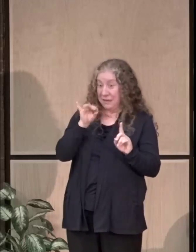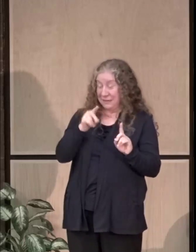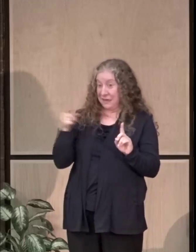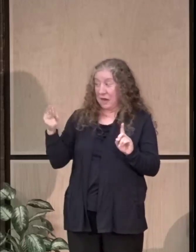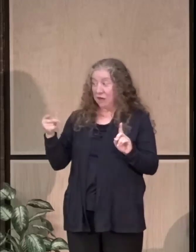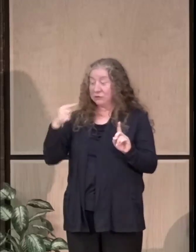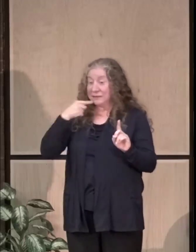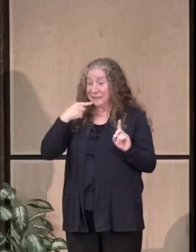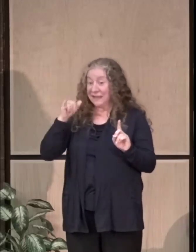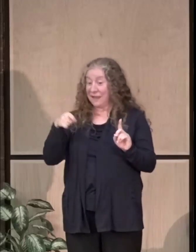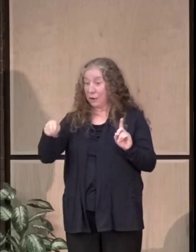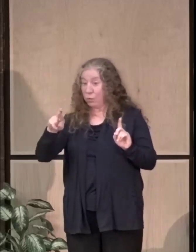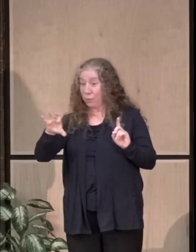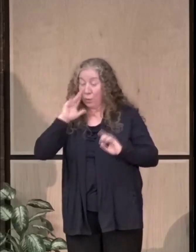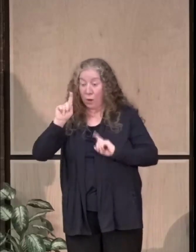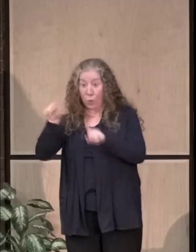his counseling?